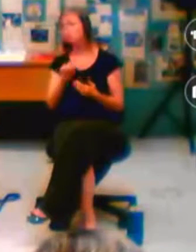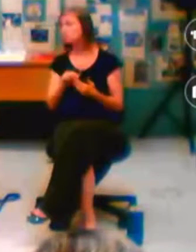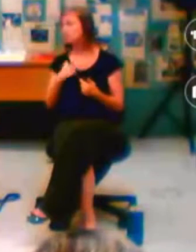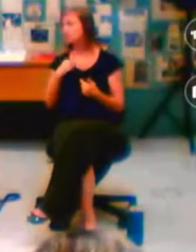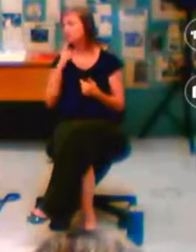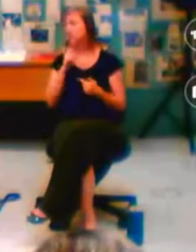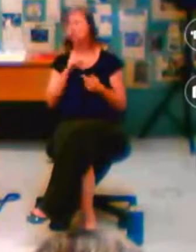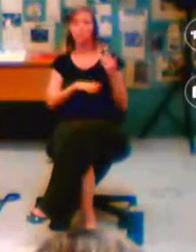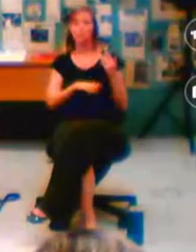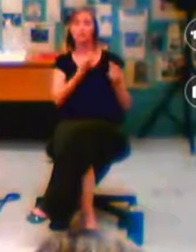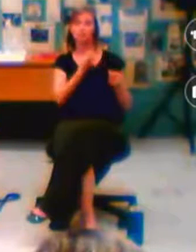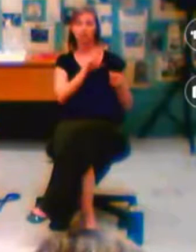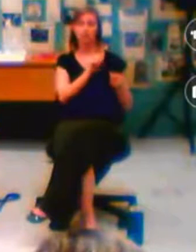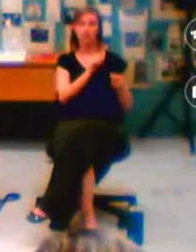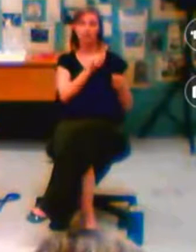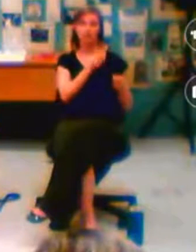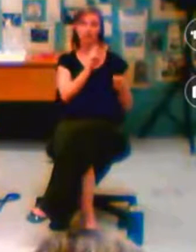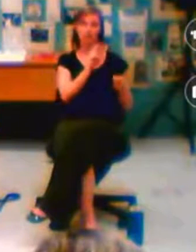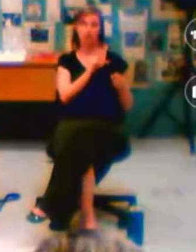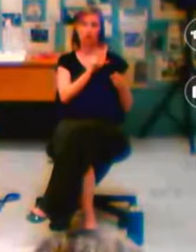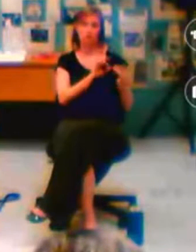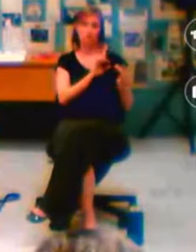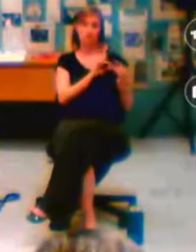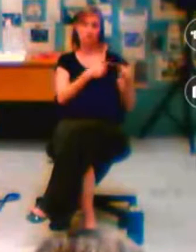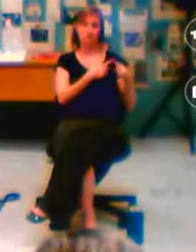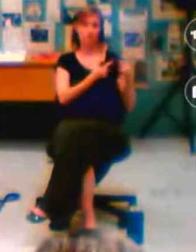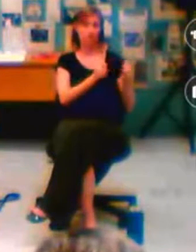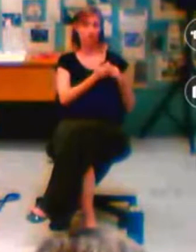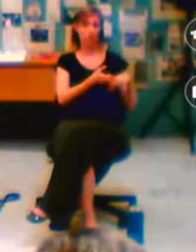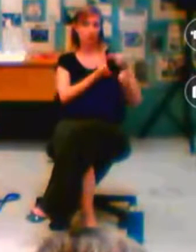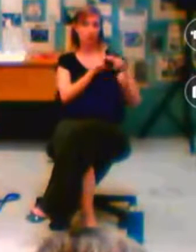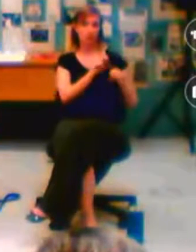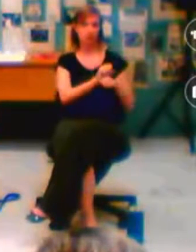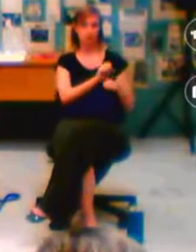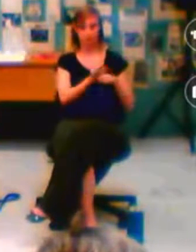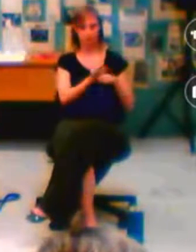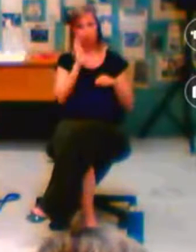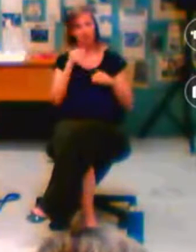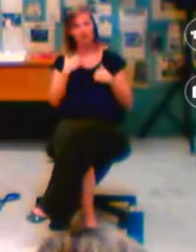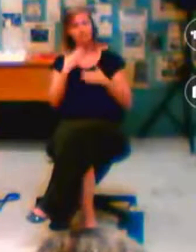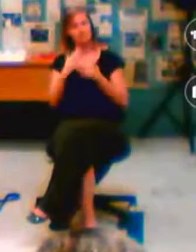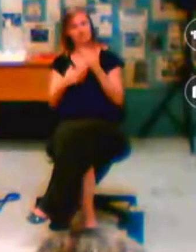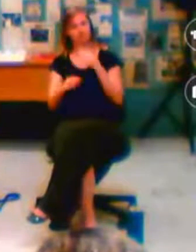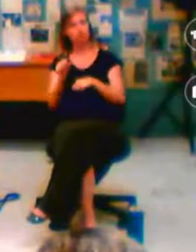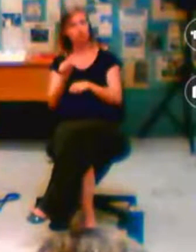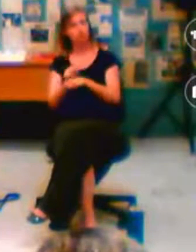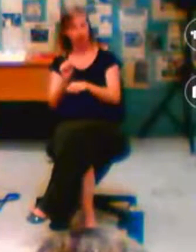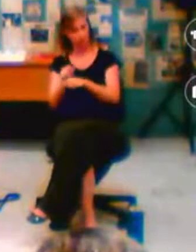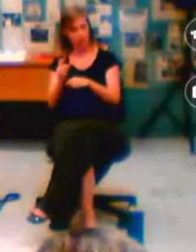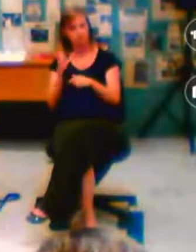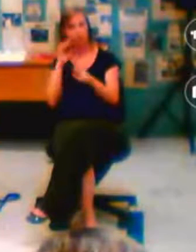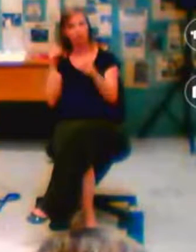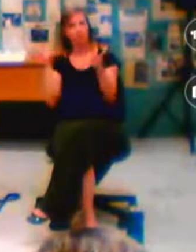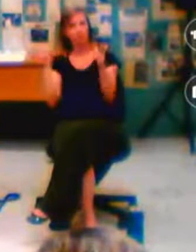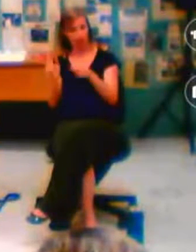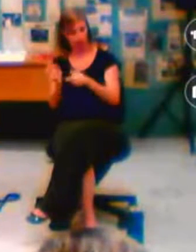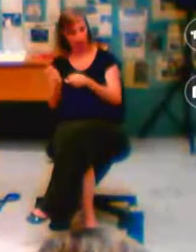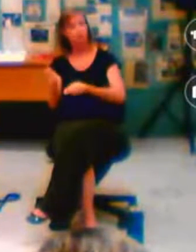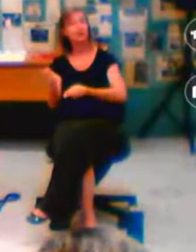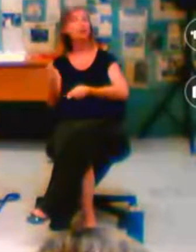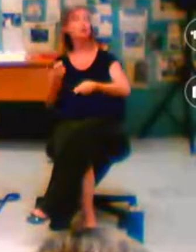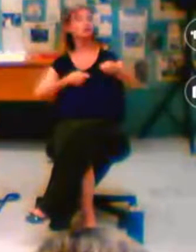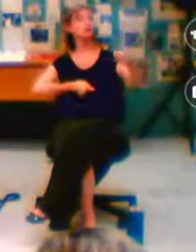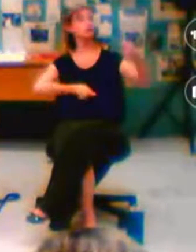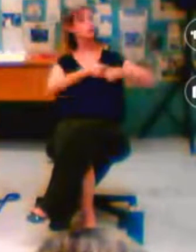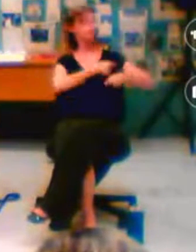0.67%. And so when people have more money, they're going to spend that money. And so what